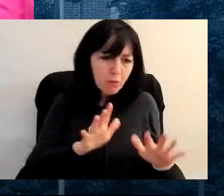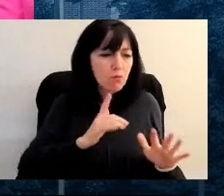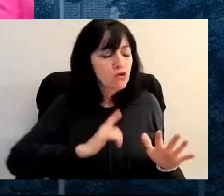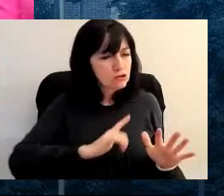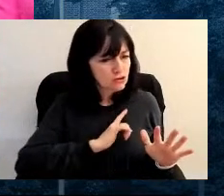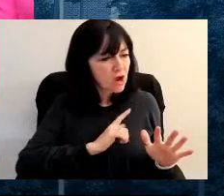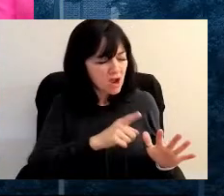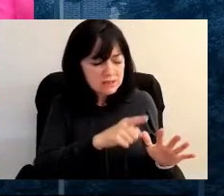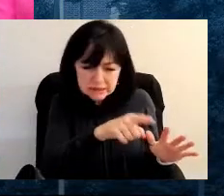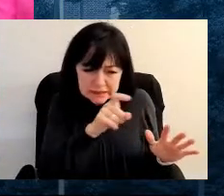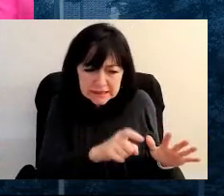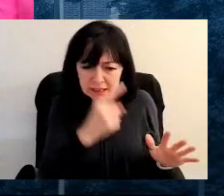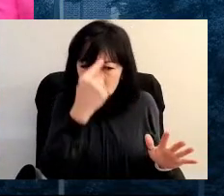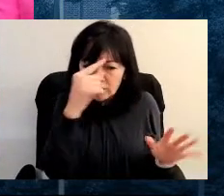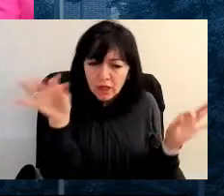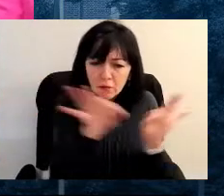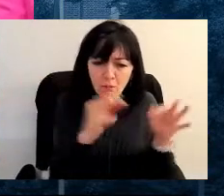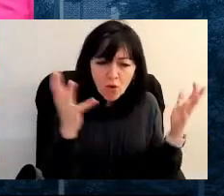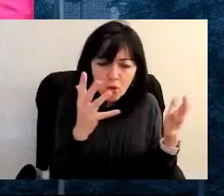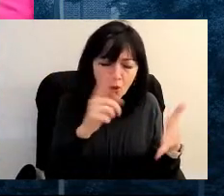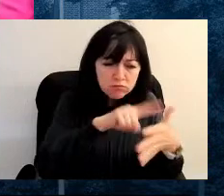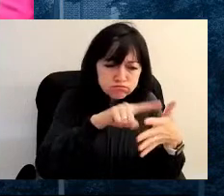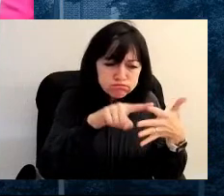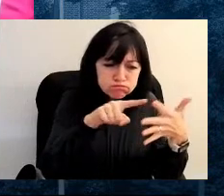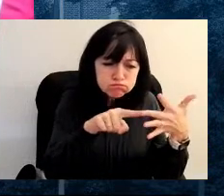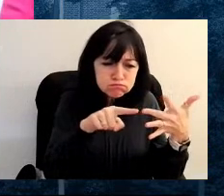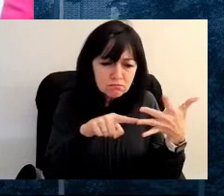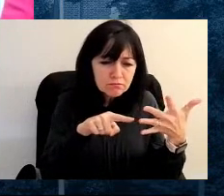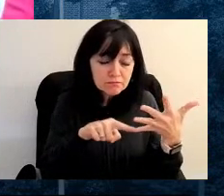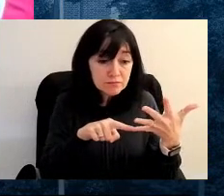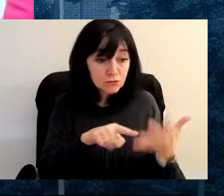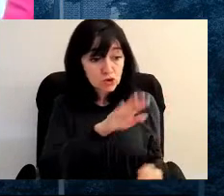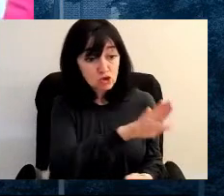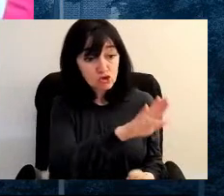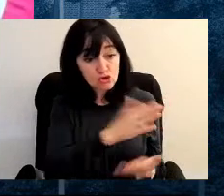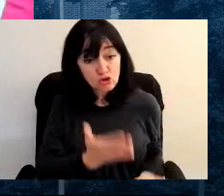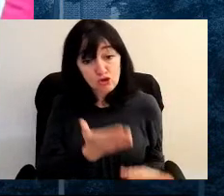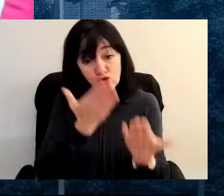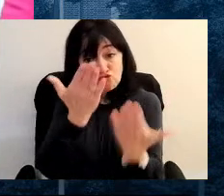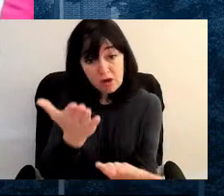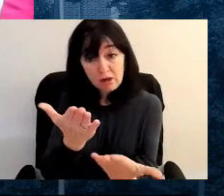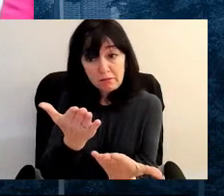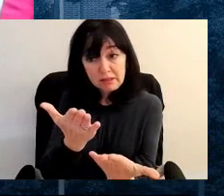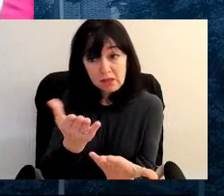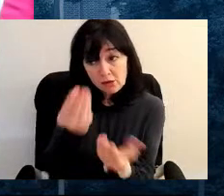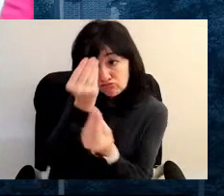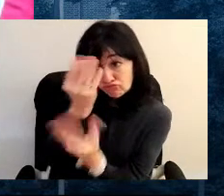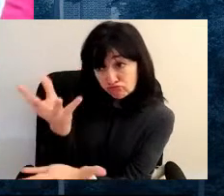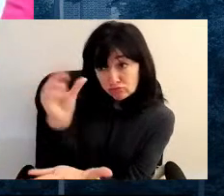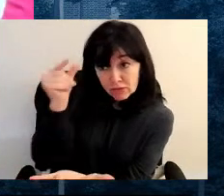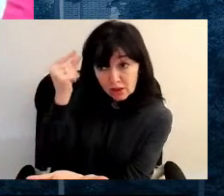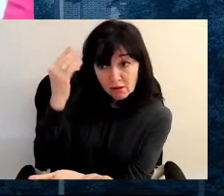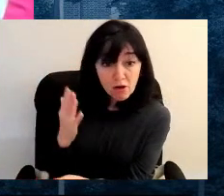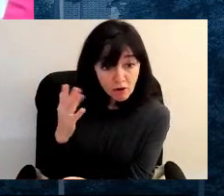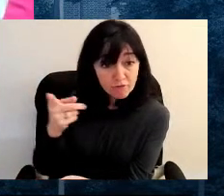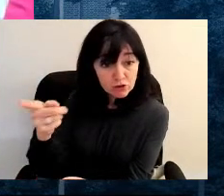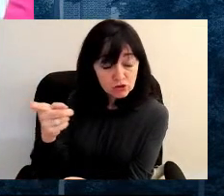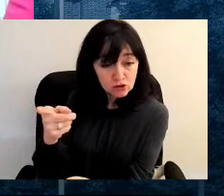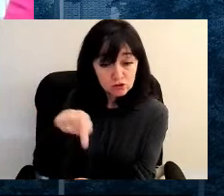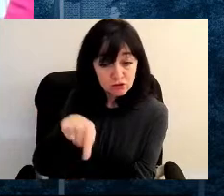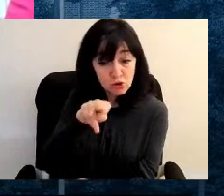thoughtfully about the recommendation that we're charged to make to the governor in November of